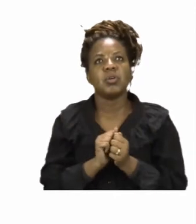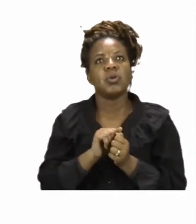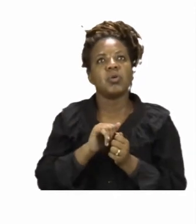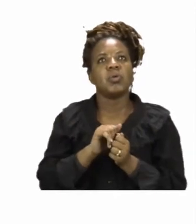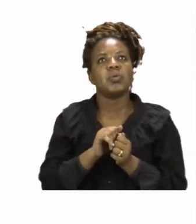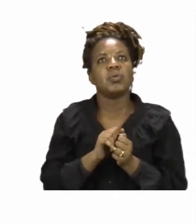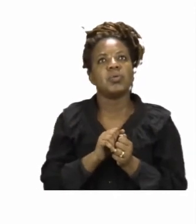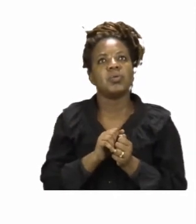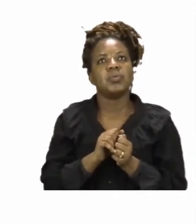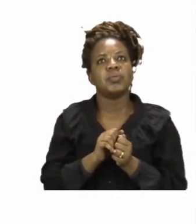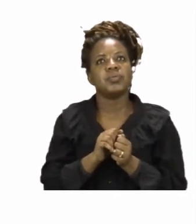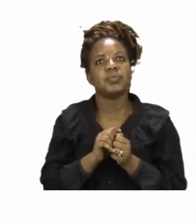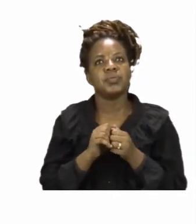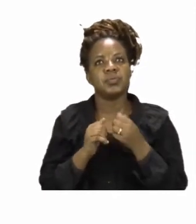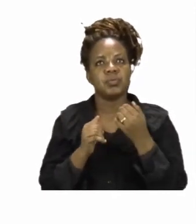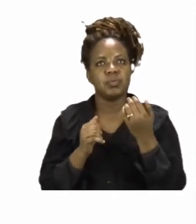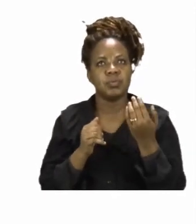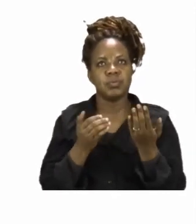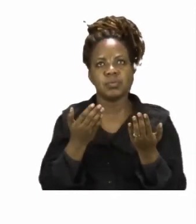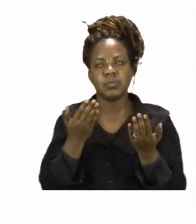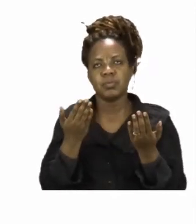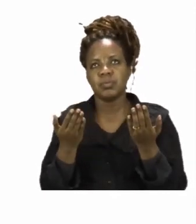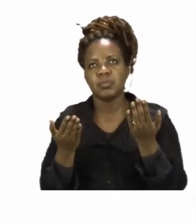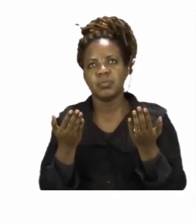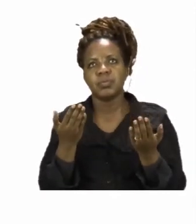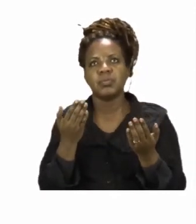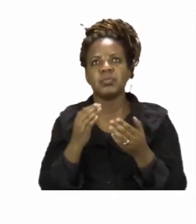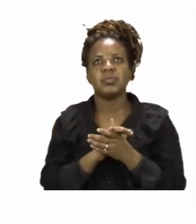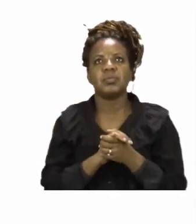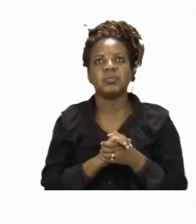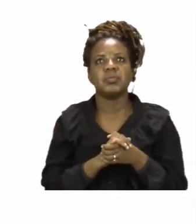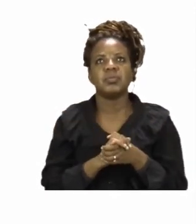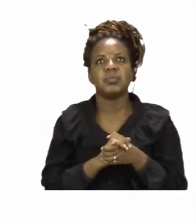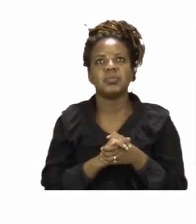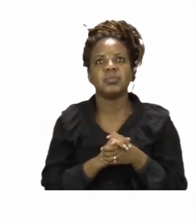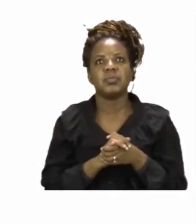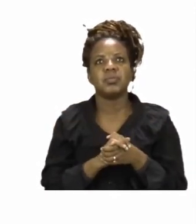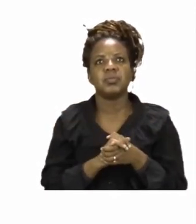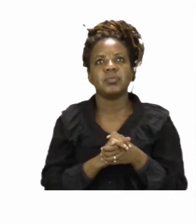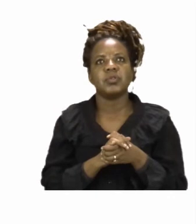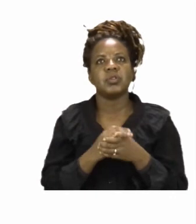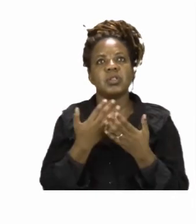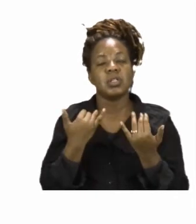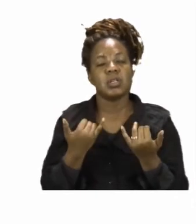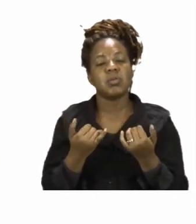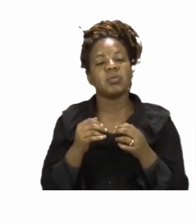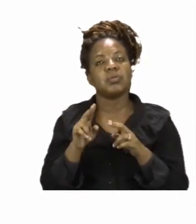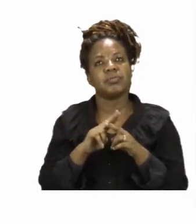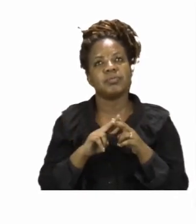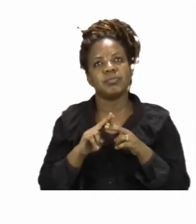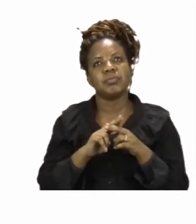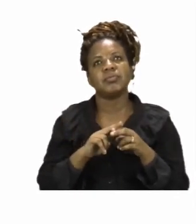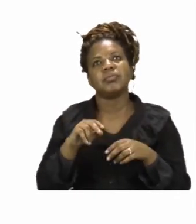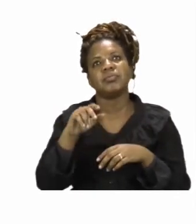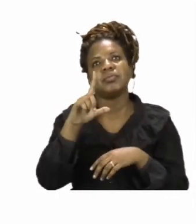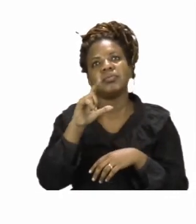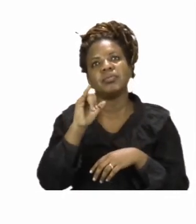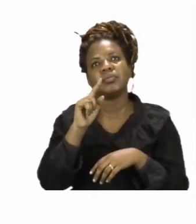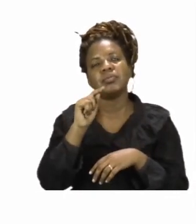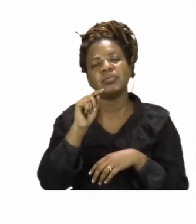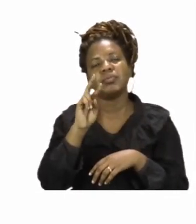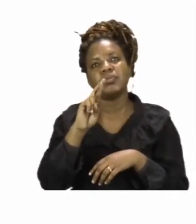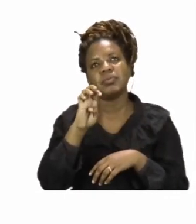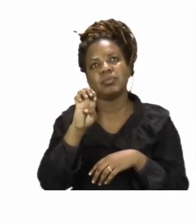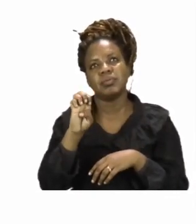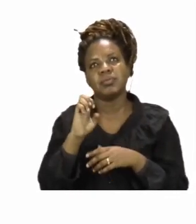container to another. We're going to be using the liters again, and this time we're going to